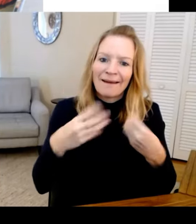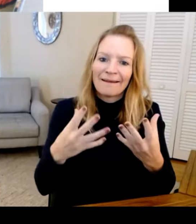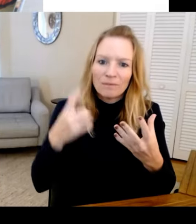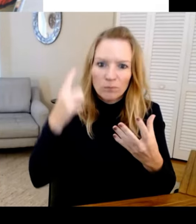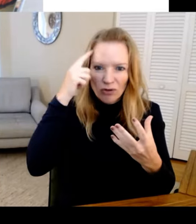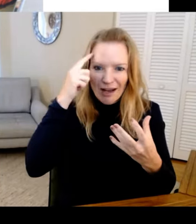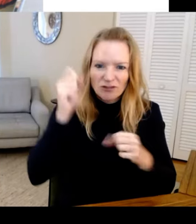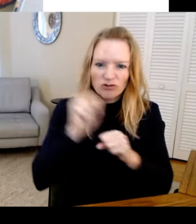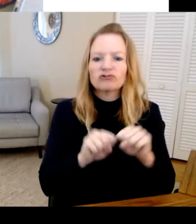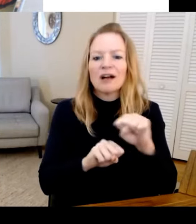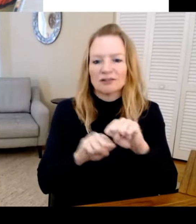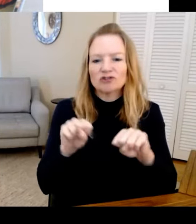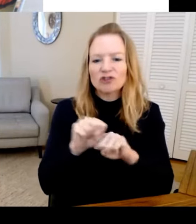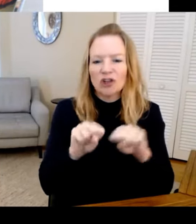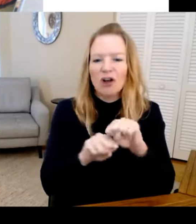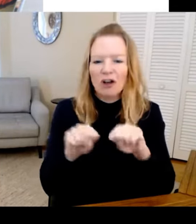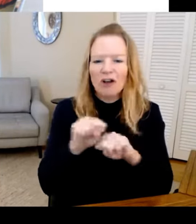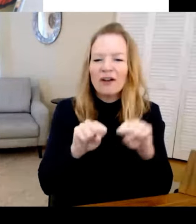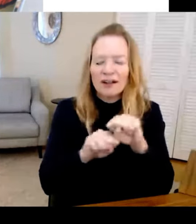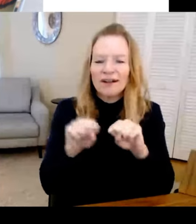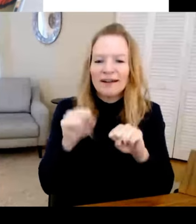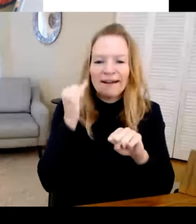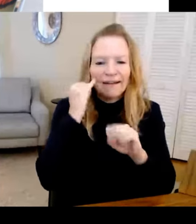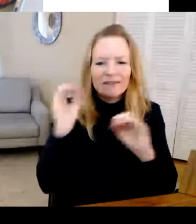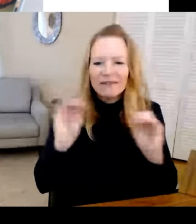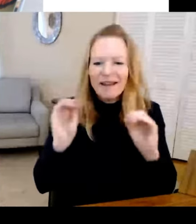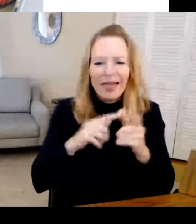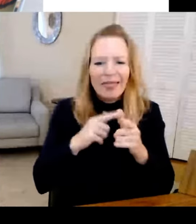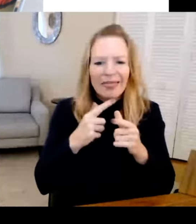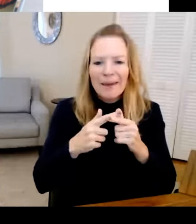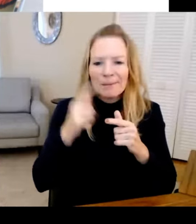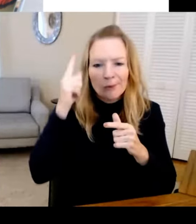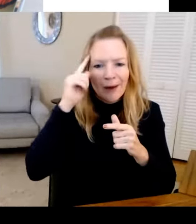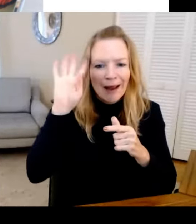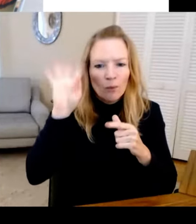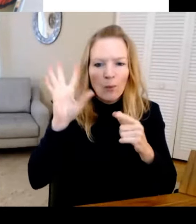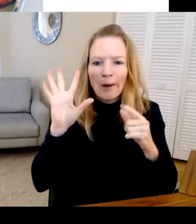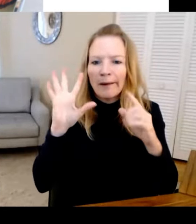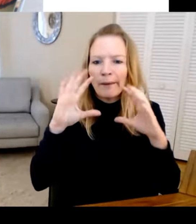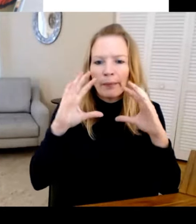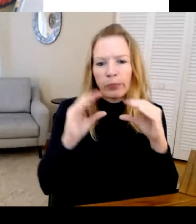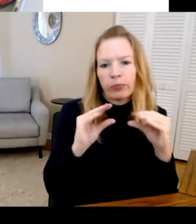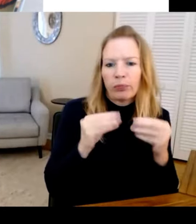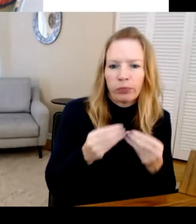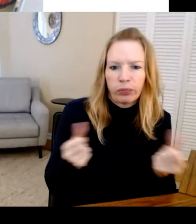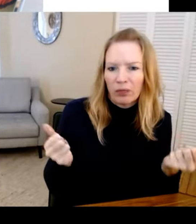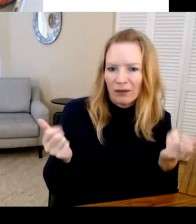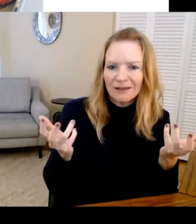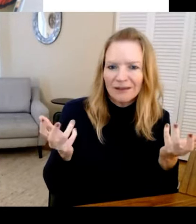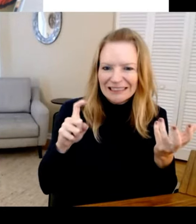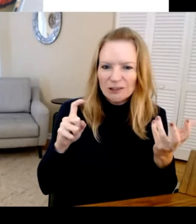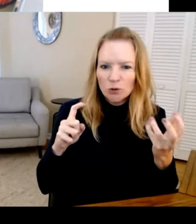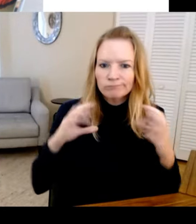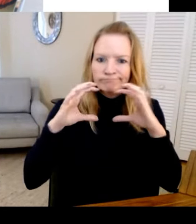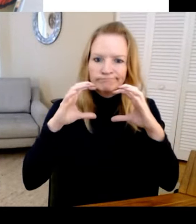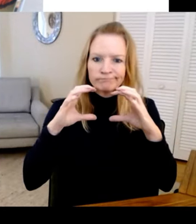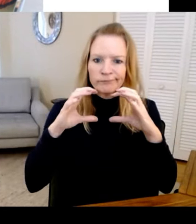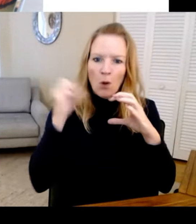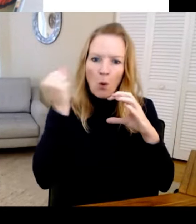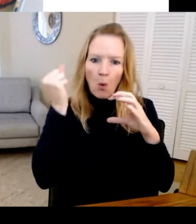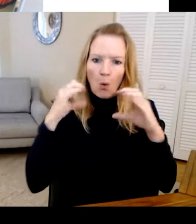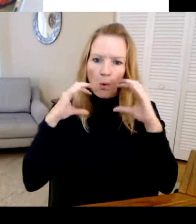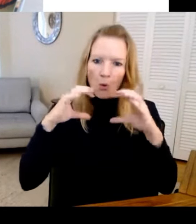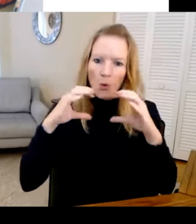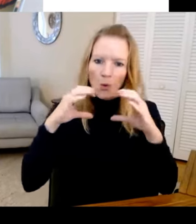have support cells that provide structure to the brain. If there's none of that, then the brain will collapse upon